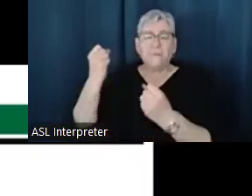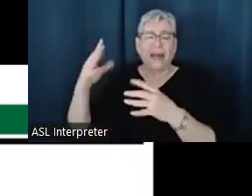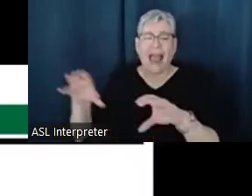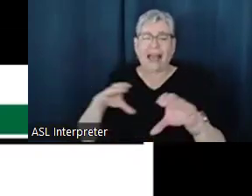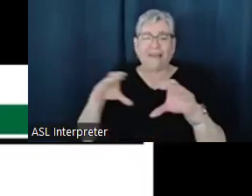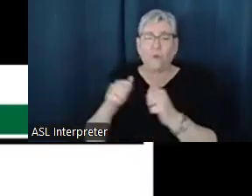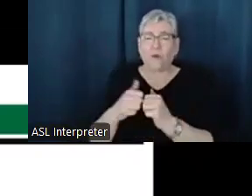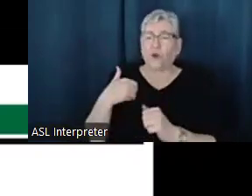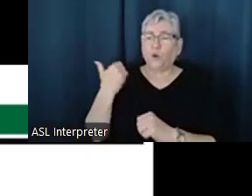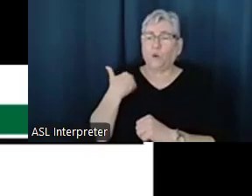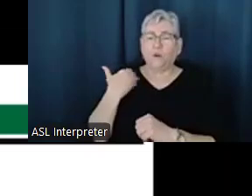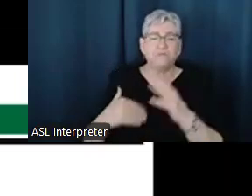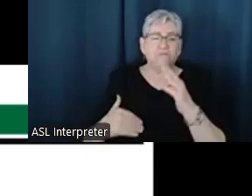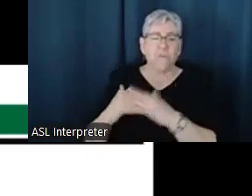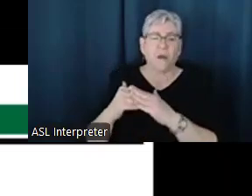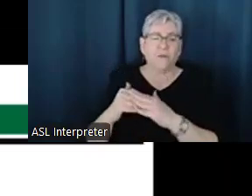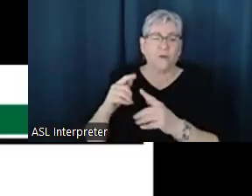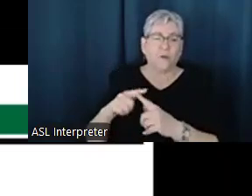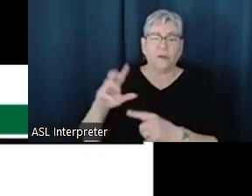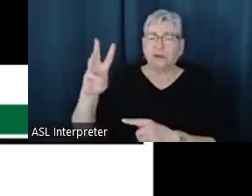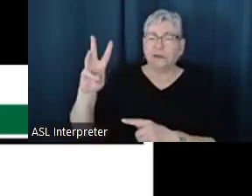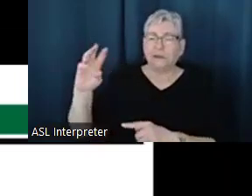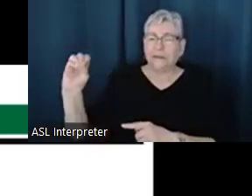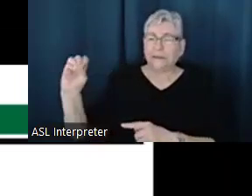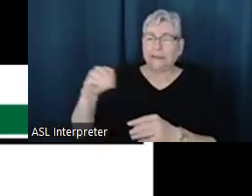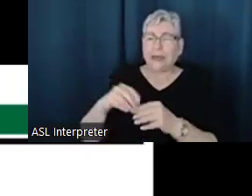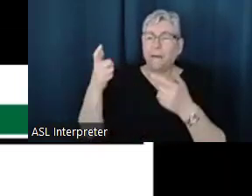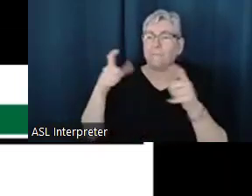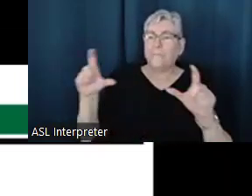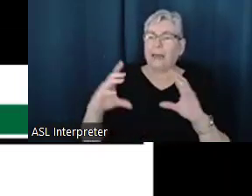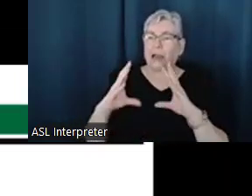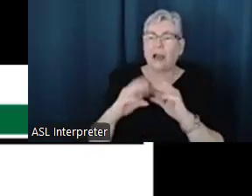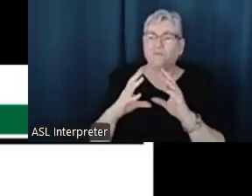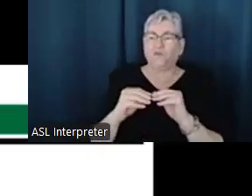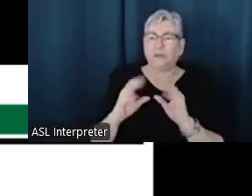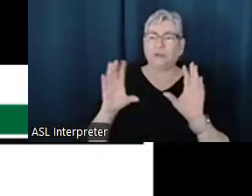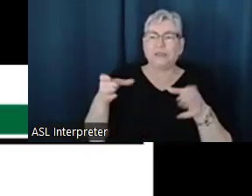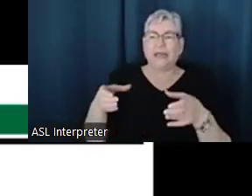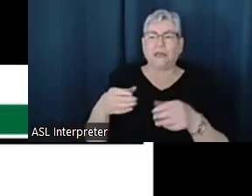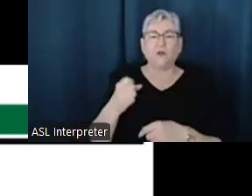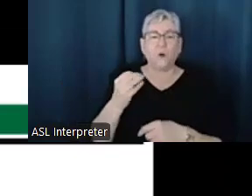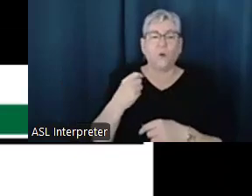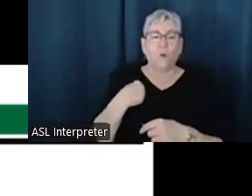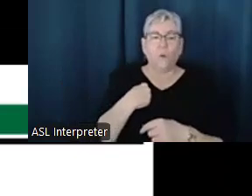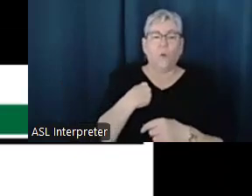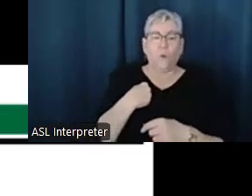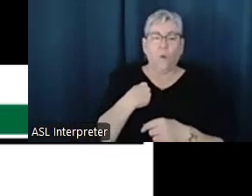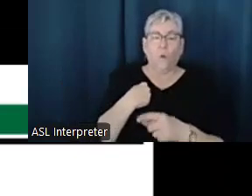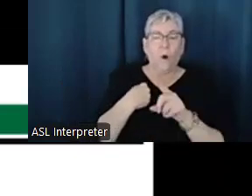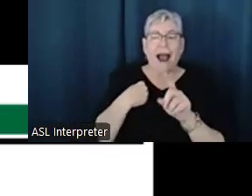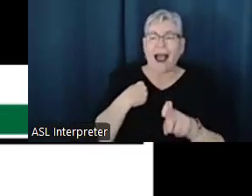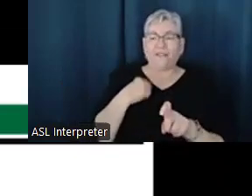up to 50, in a big like conference setting. So I think you really have to think about what